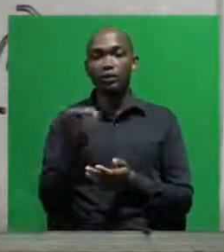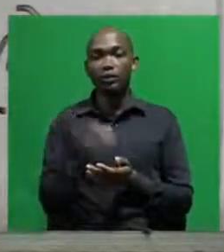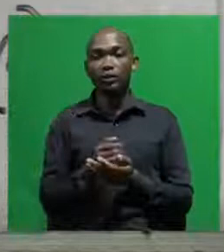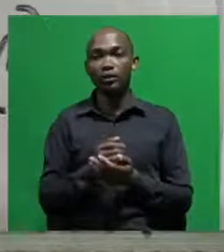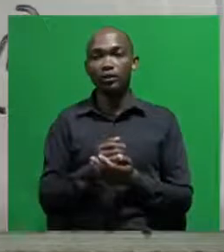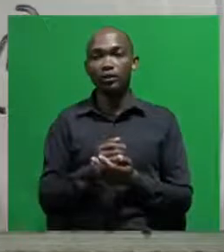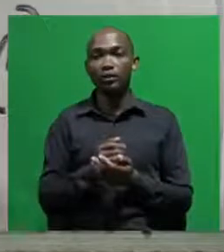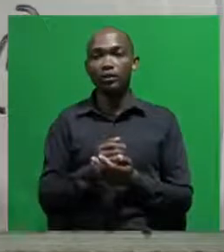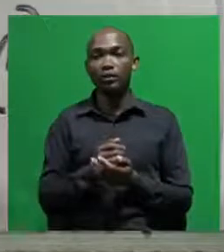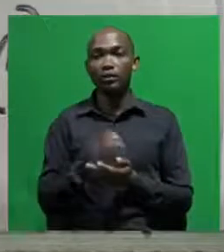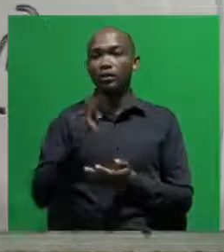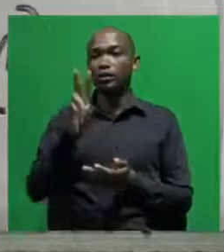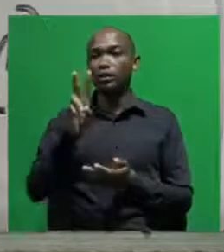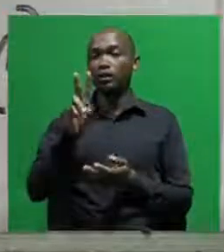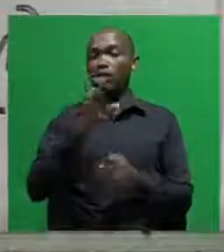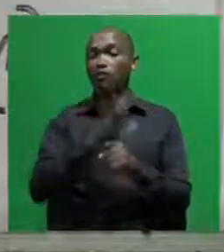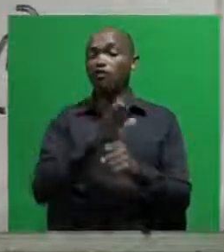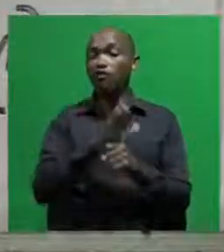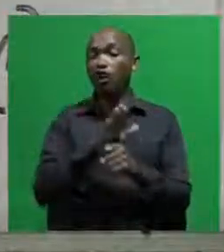is the